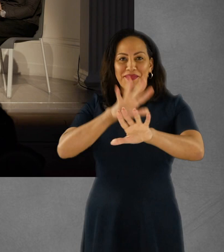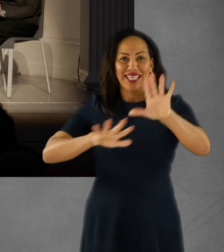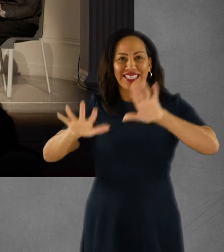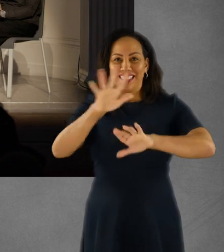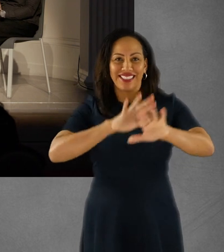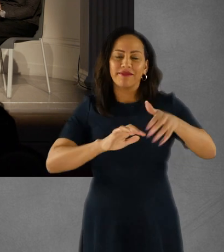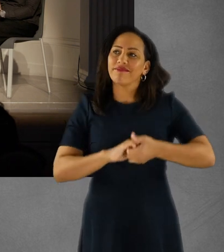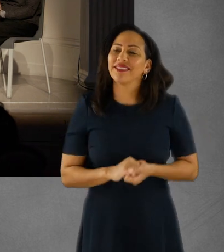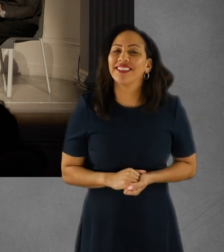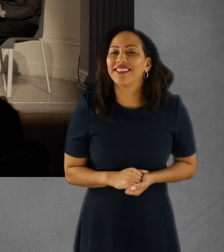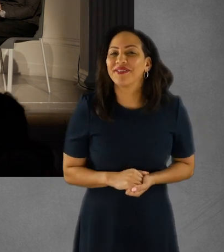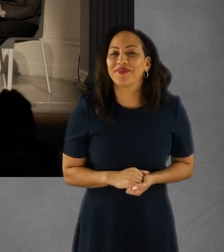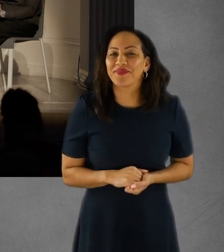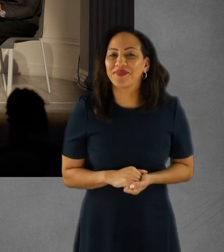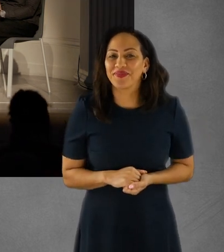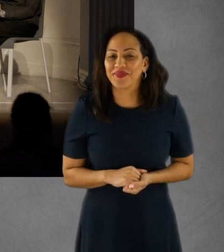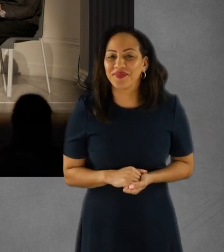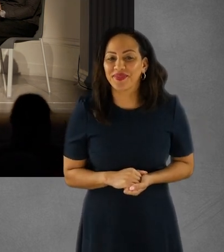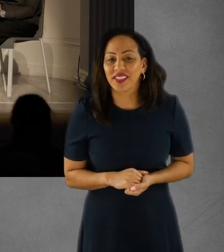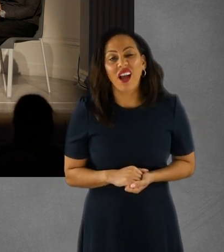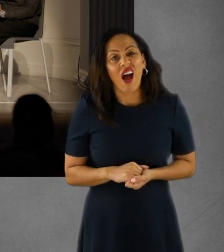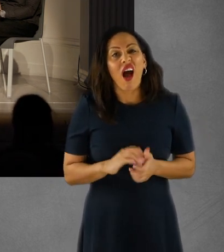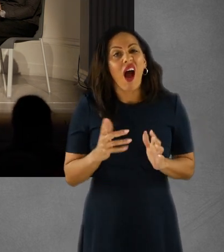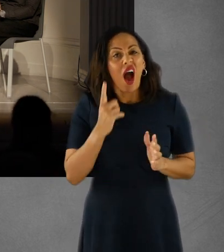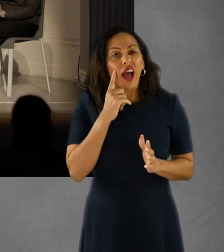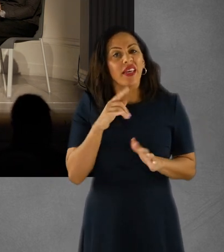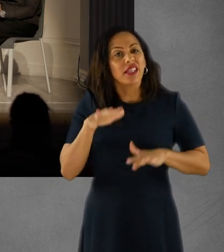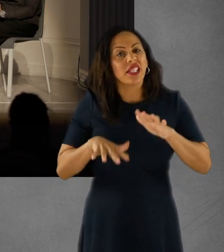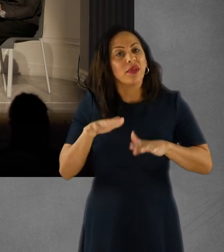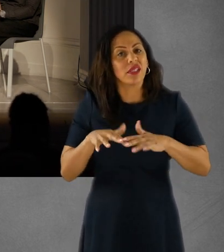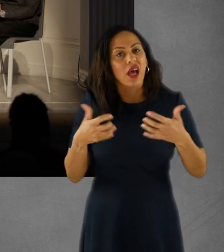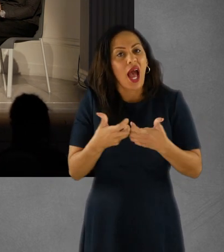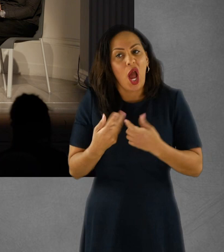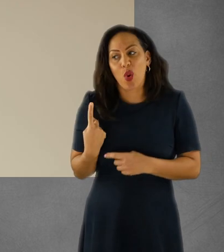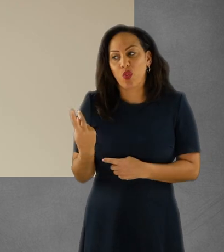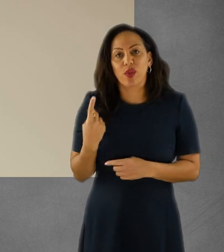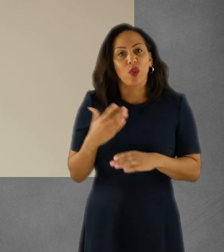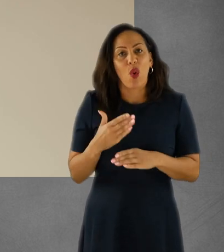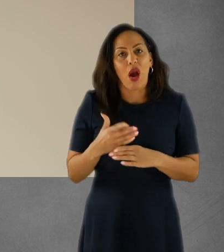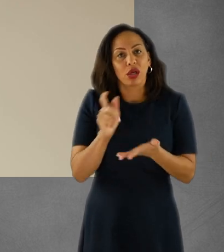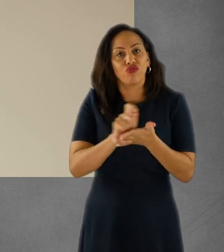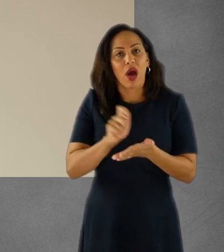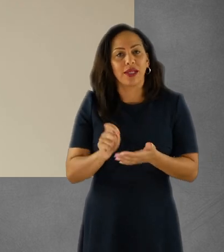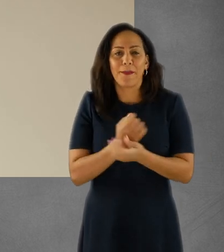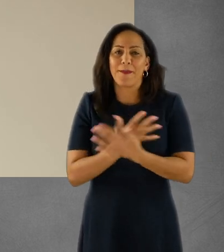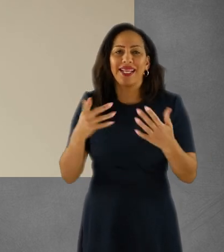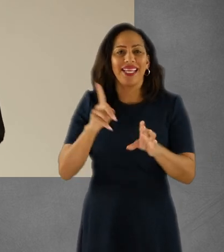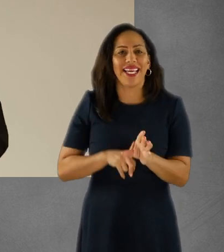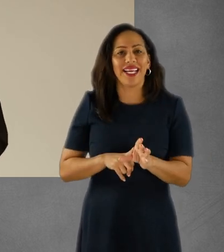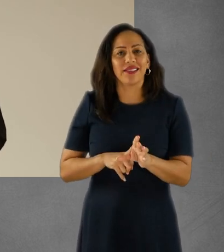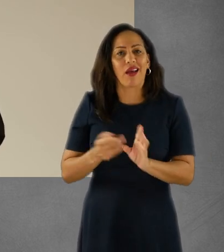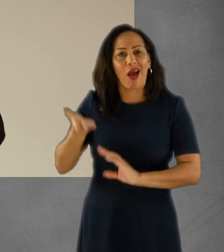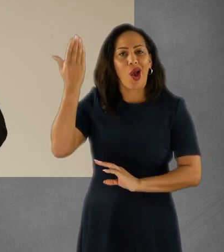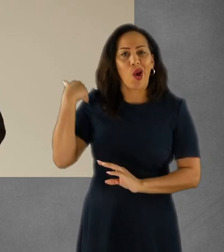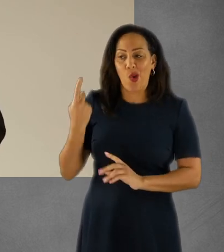I think it probably extends on the way that we work and also perhaps the way that we write anyway. I mean, many years ago, the first time we were